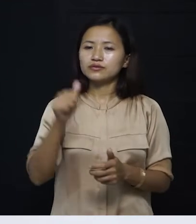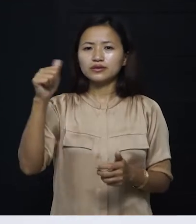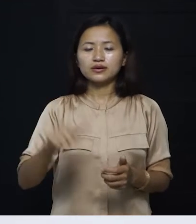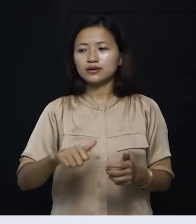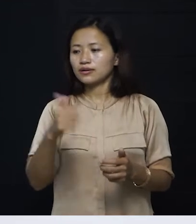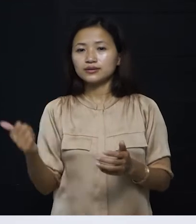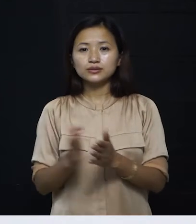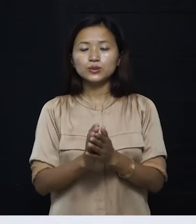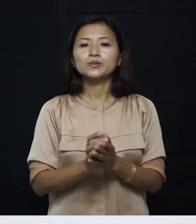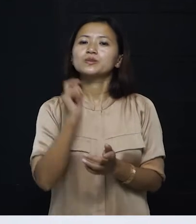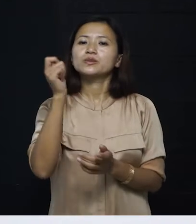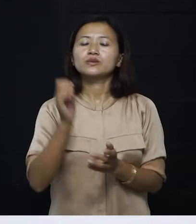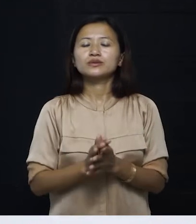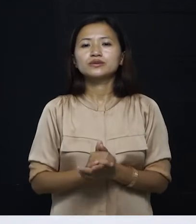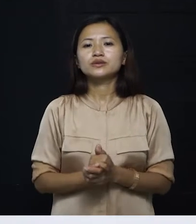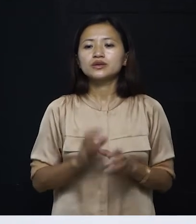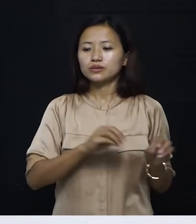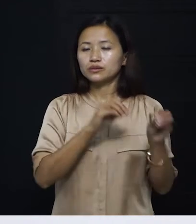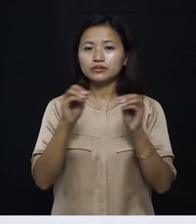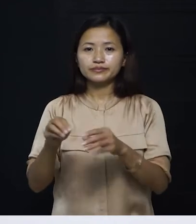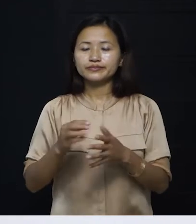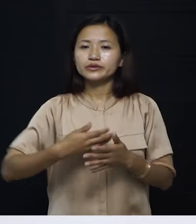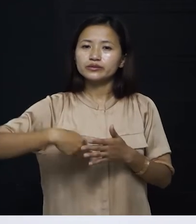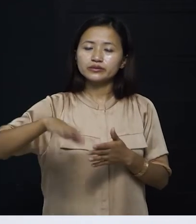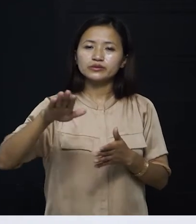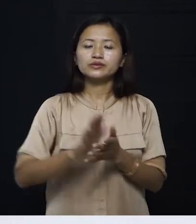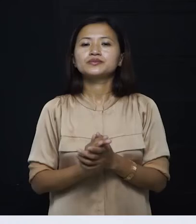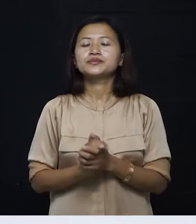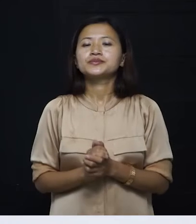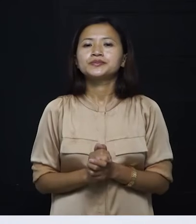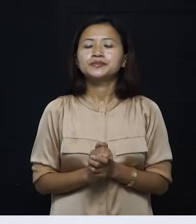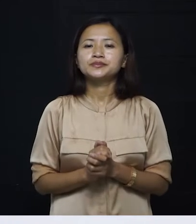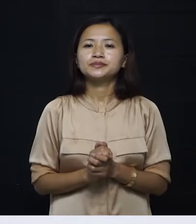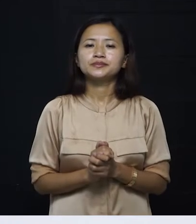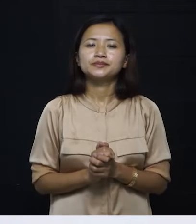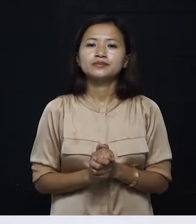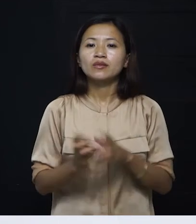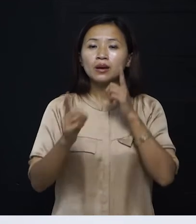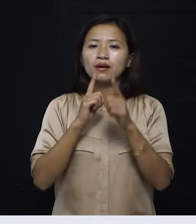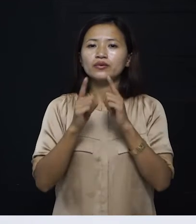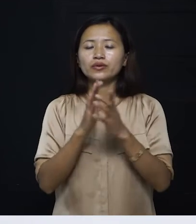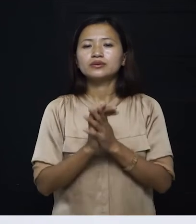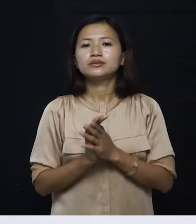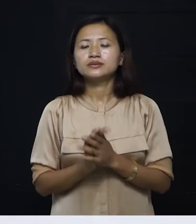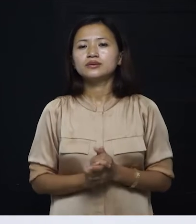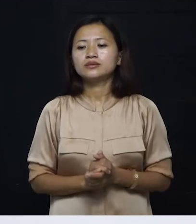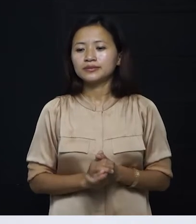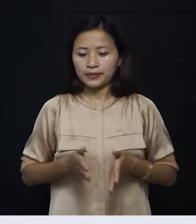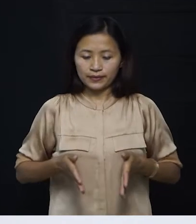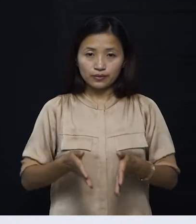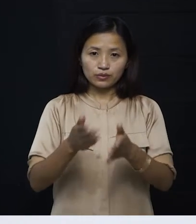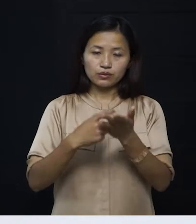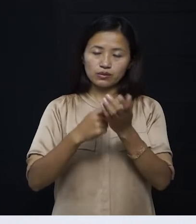works also. So now let's go into that. Okay, now when we talk about this thing, the